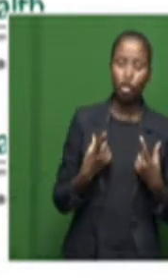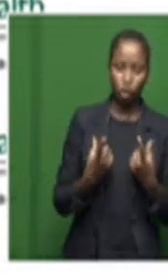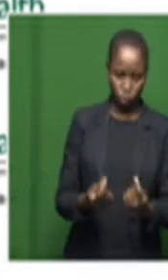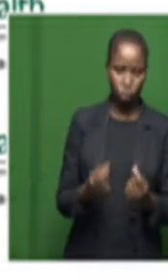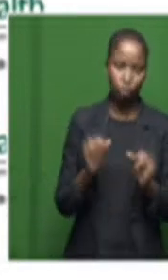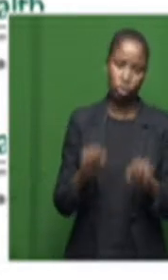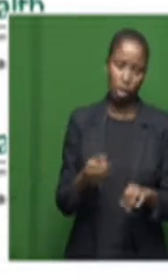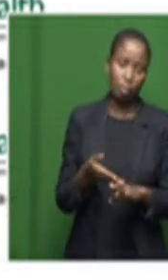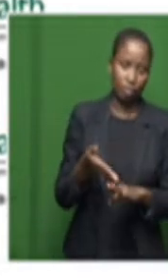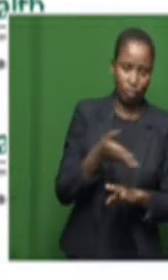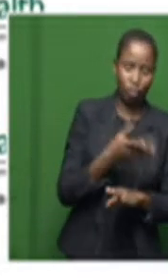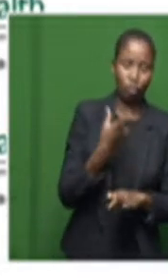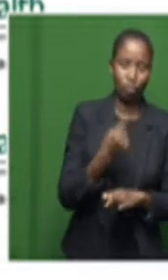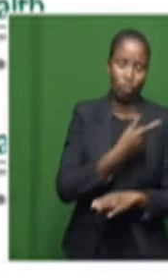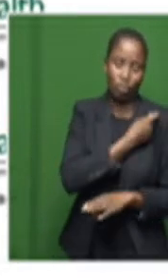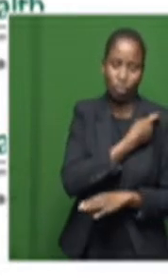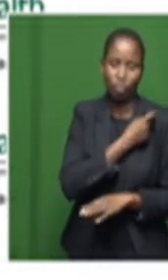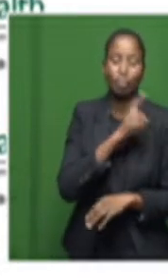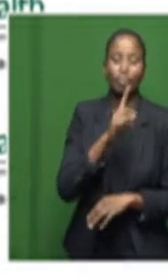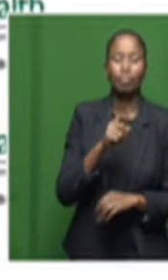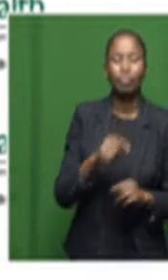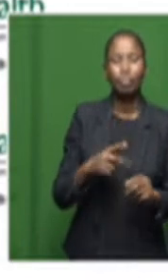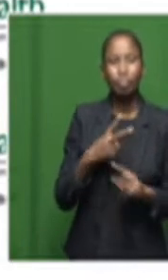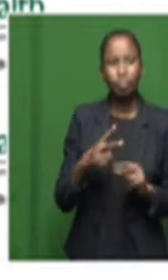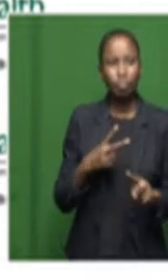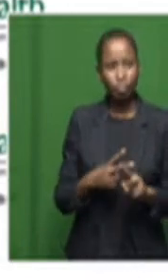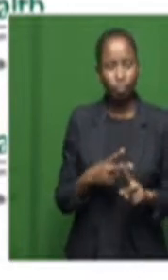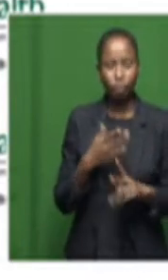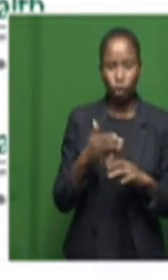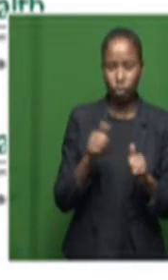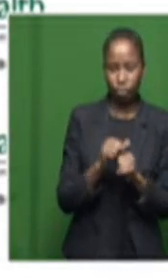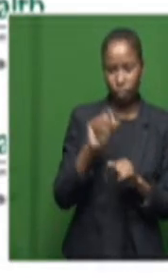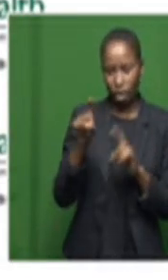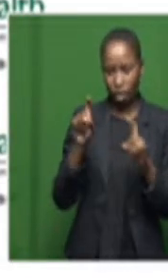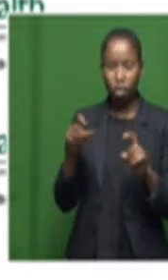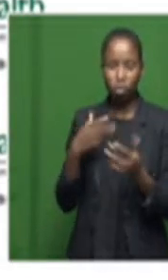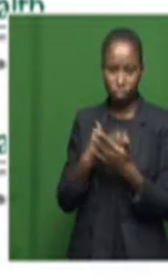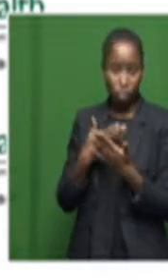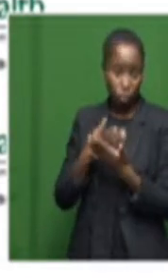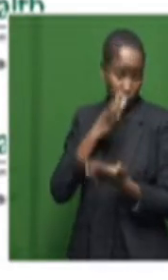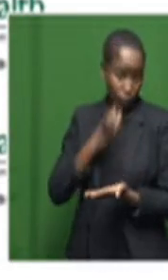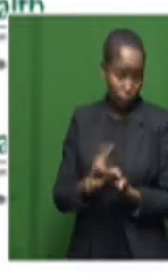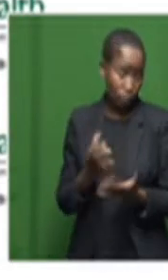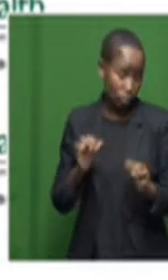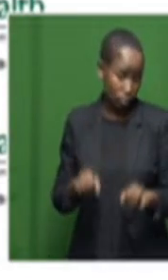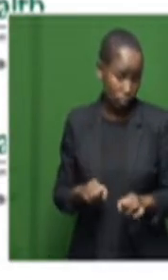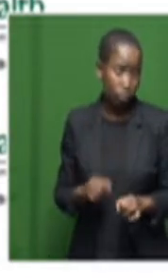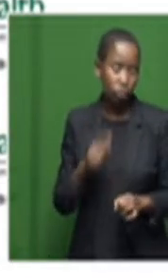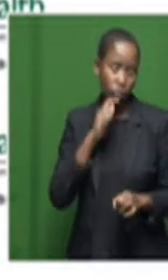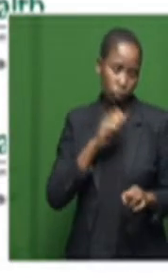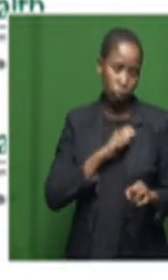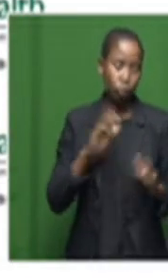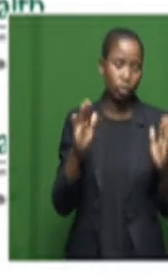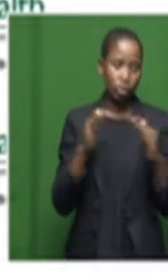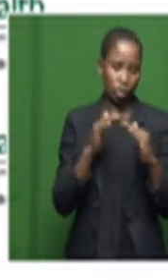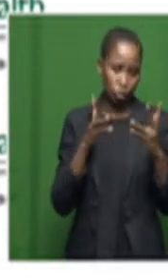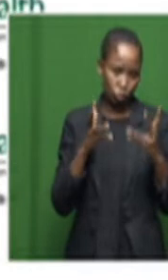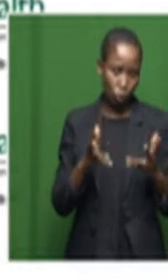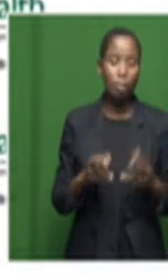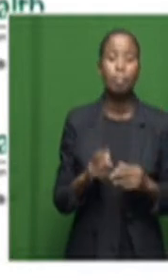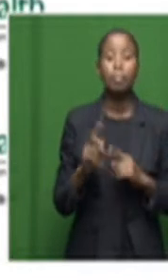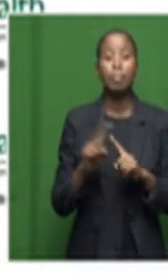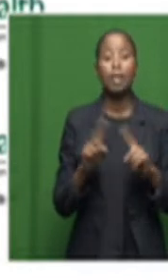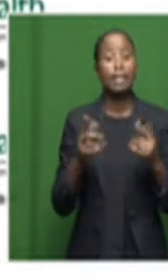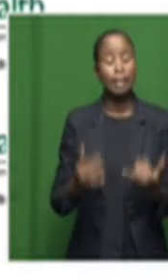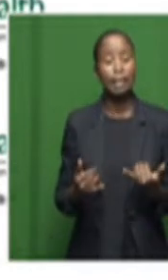before, and I'm sure also other colleagues could attest to that. That's really very standard. So while we are not doing